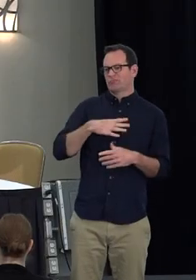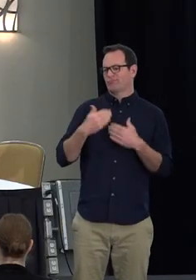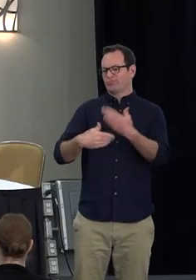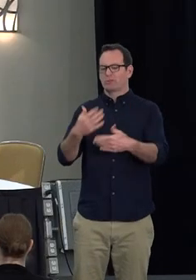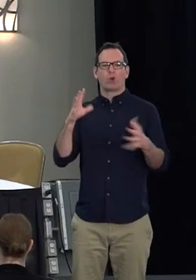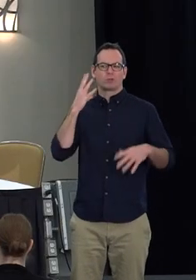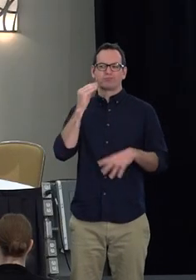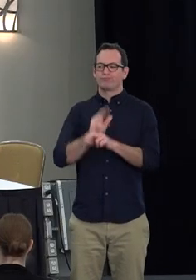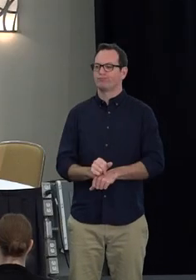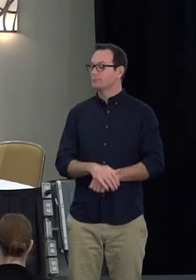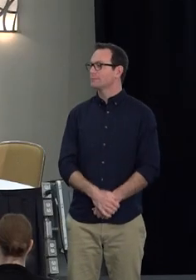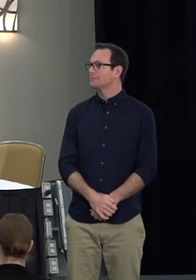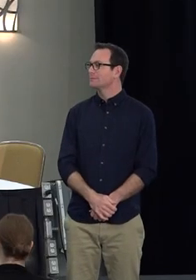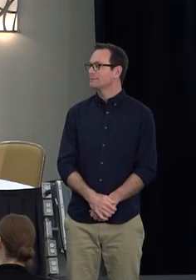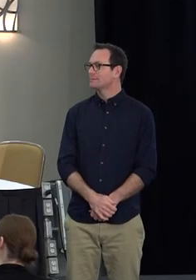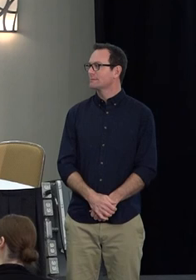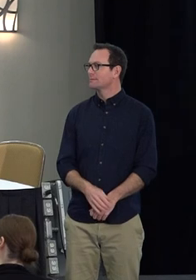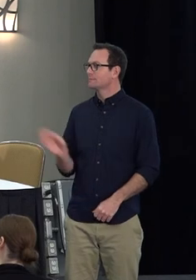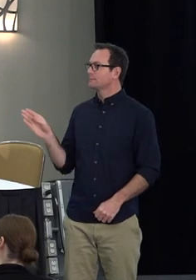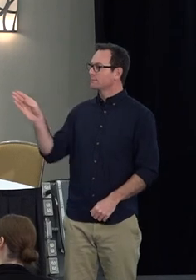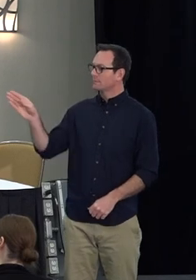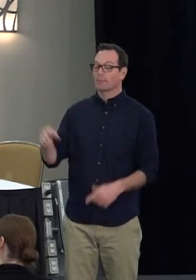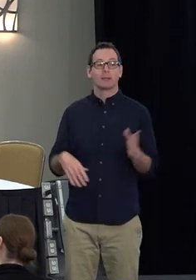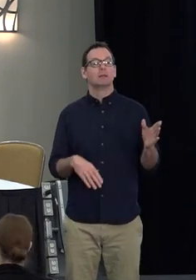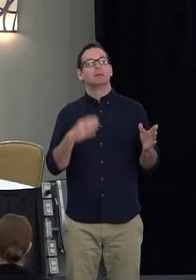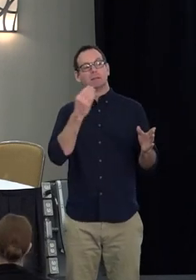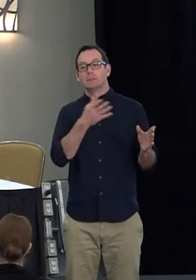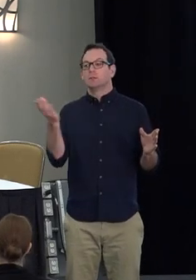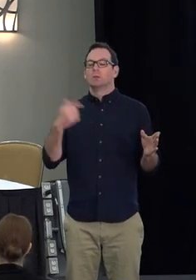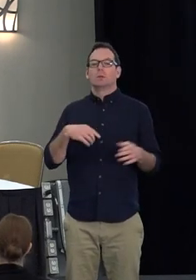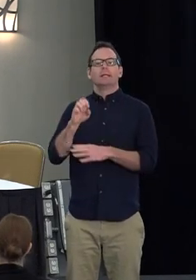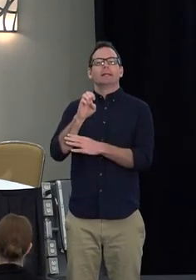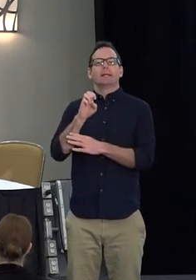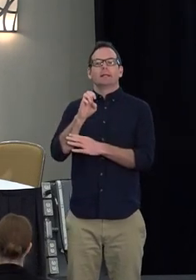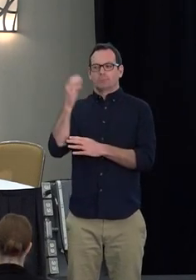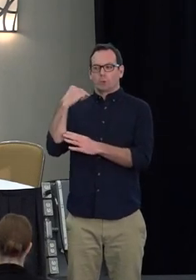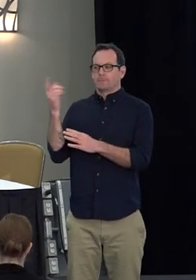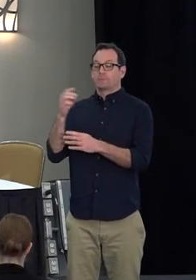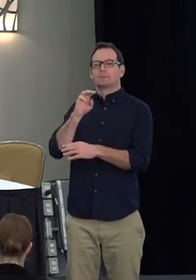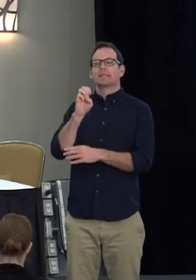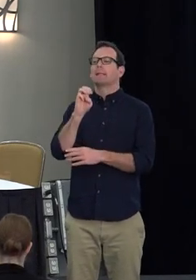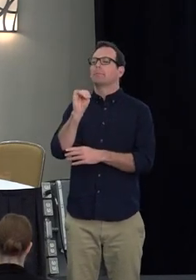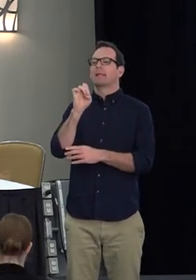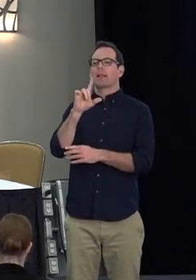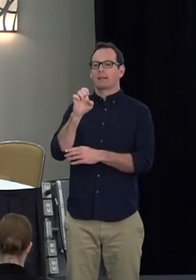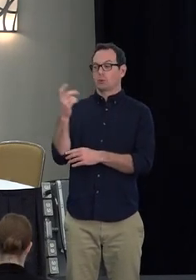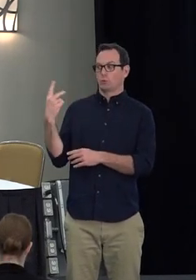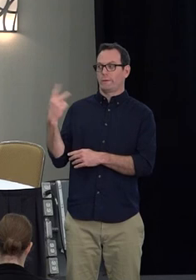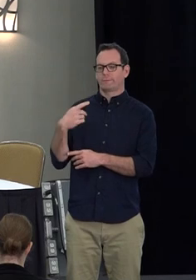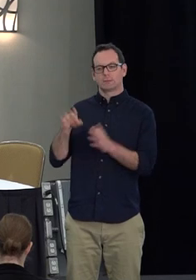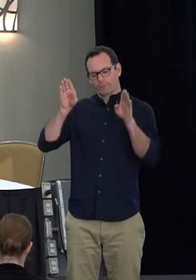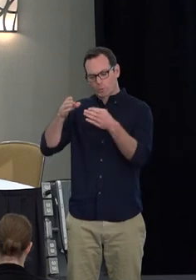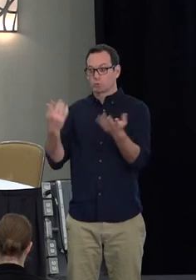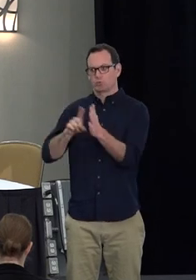Thank you. And just so you know that I know that Emil and I are working on a project on research for wage subsidies specifically for people